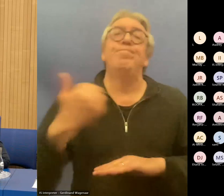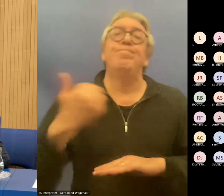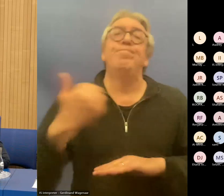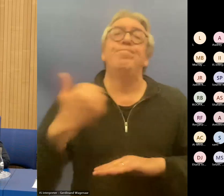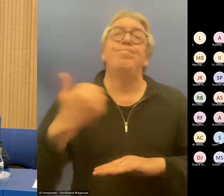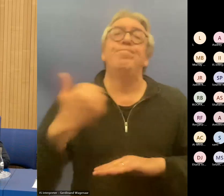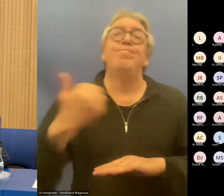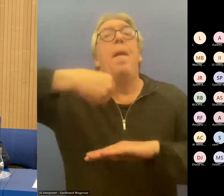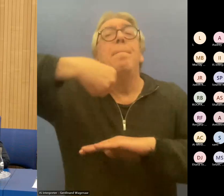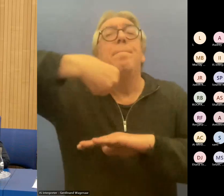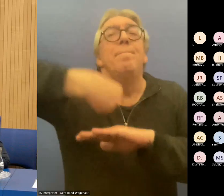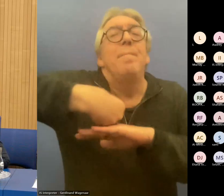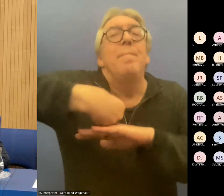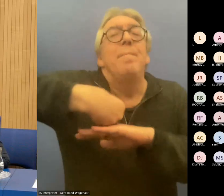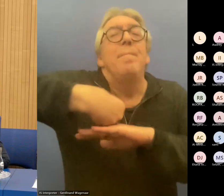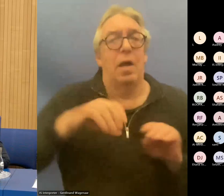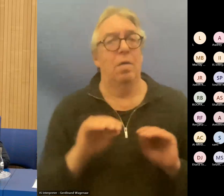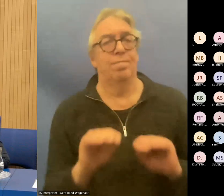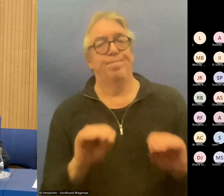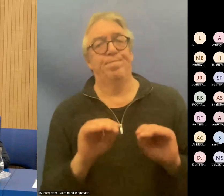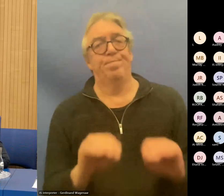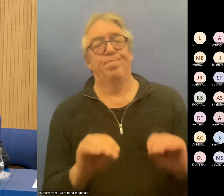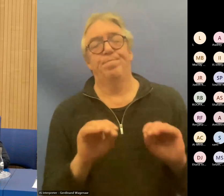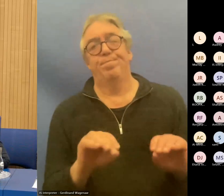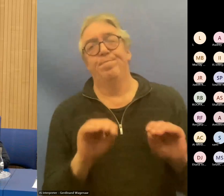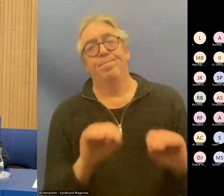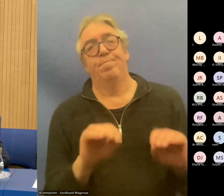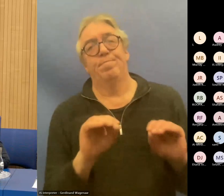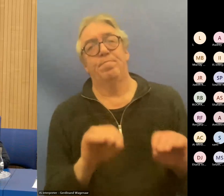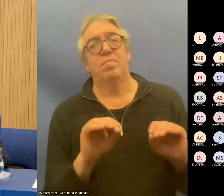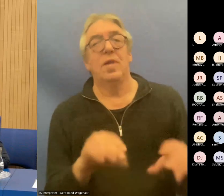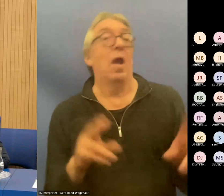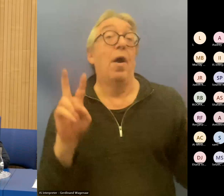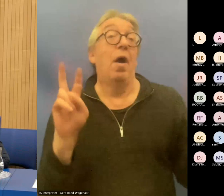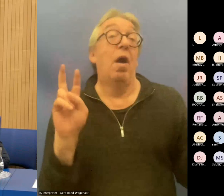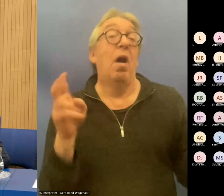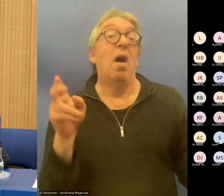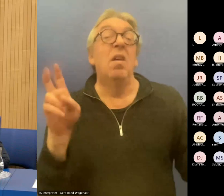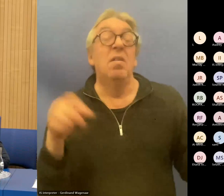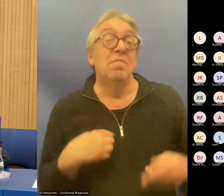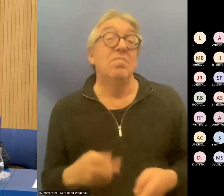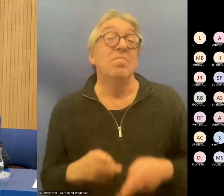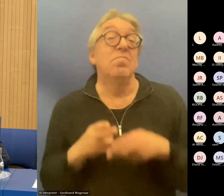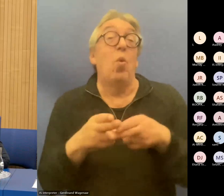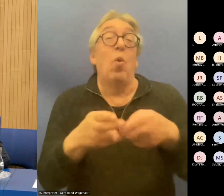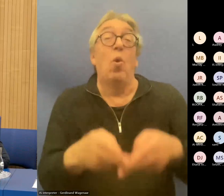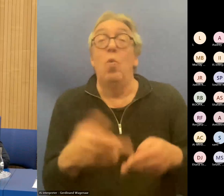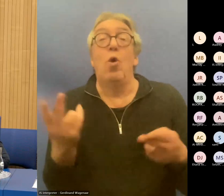that play therapy is one of the important area, the play-based education.